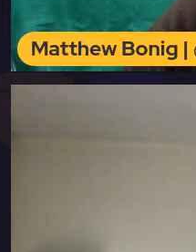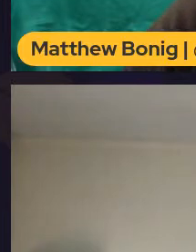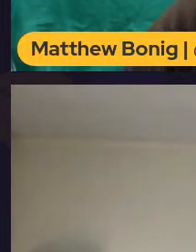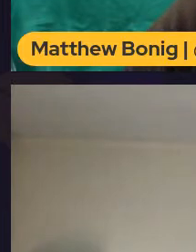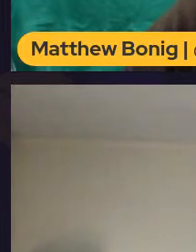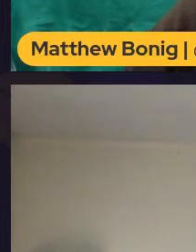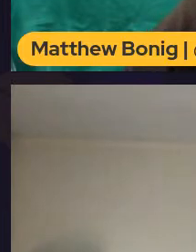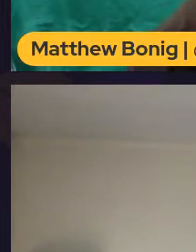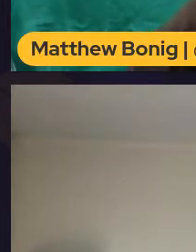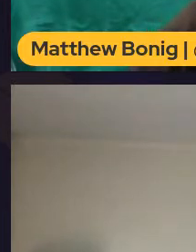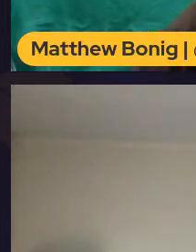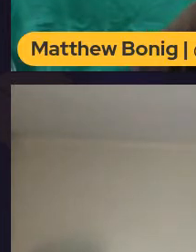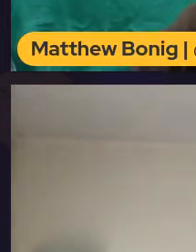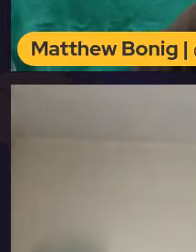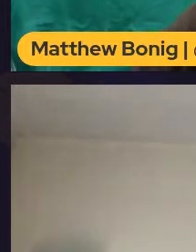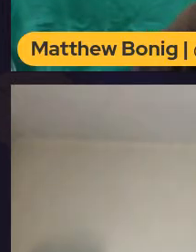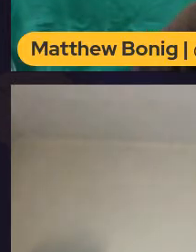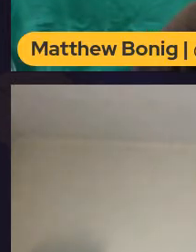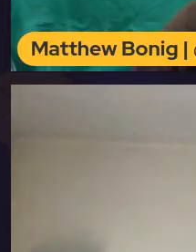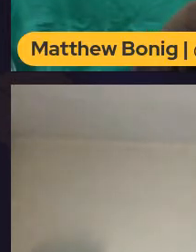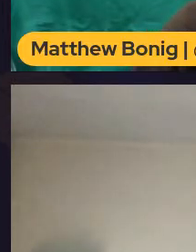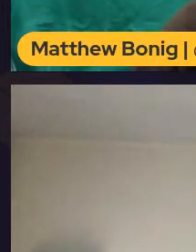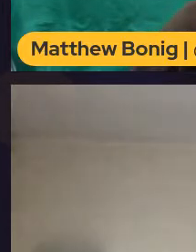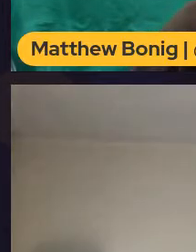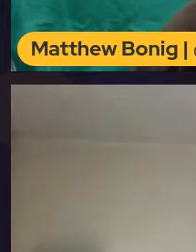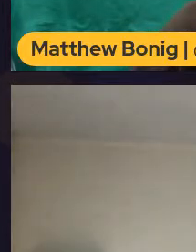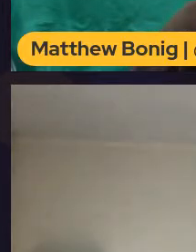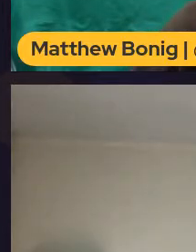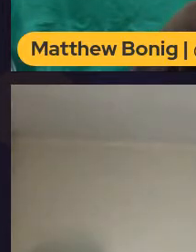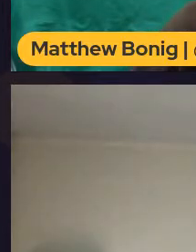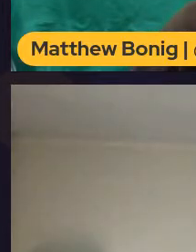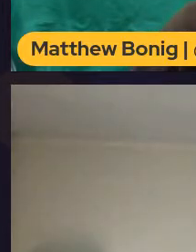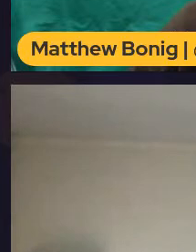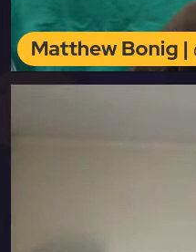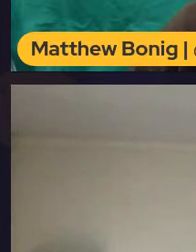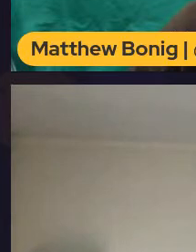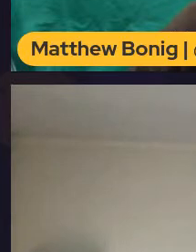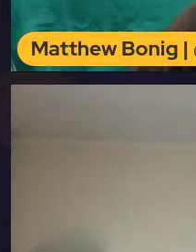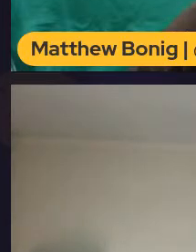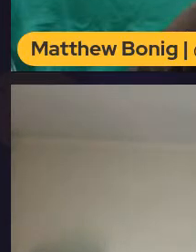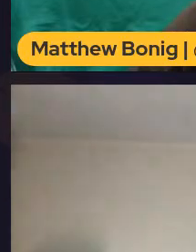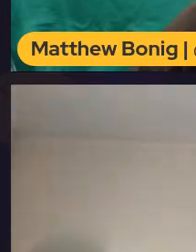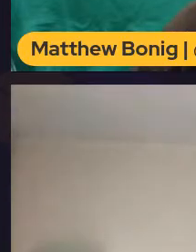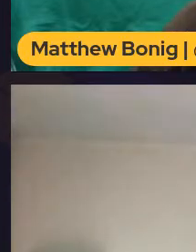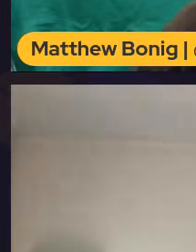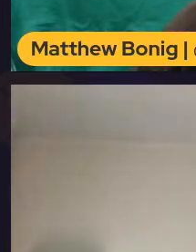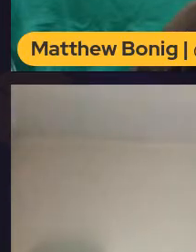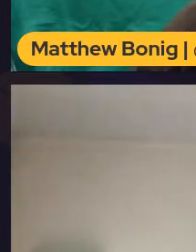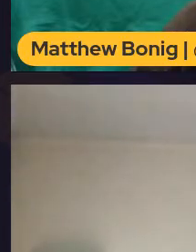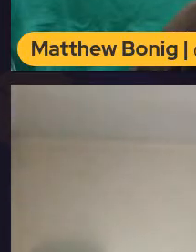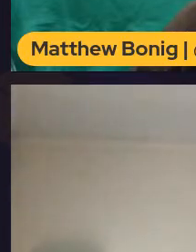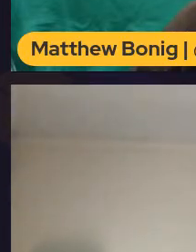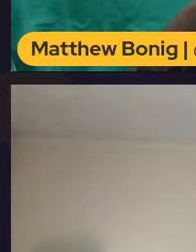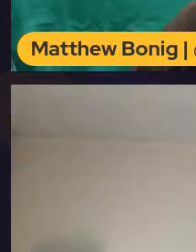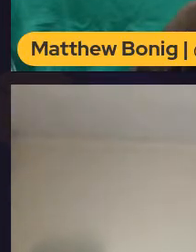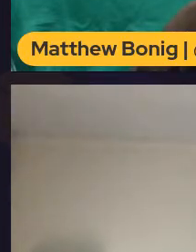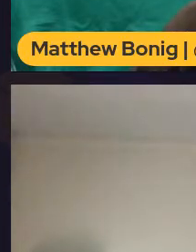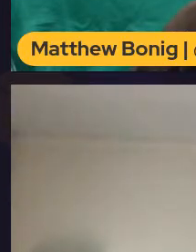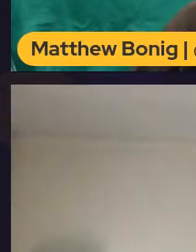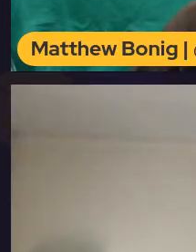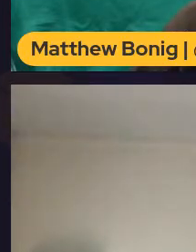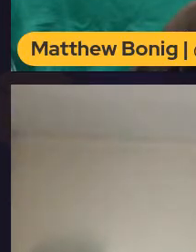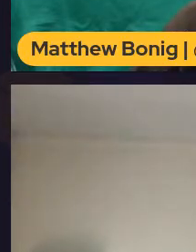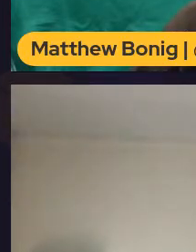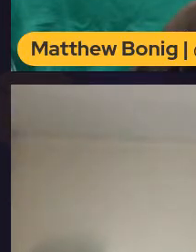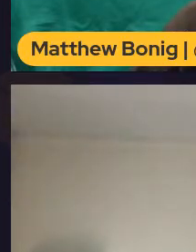All right. So then we should be good. Hey, it wouldn't be a live conference without, a few hoops to jump through at the end. For a